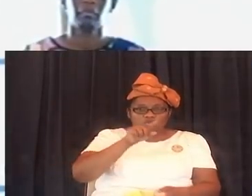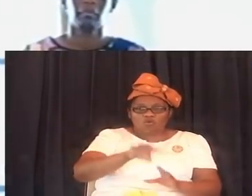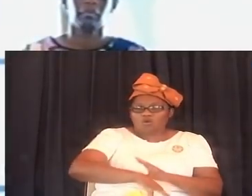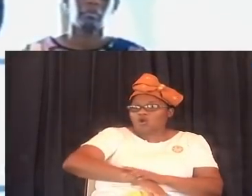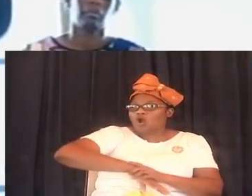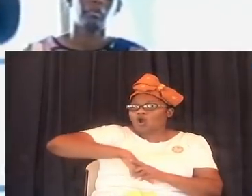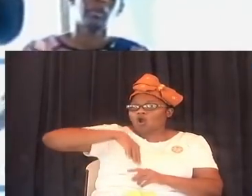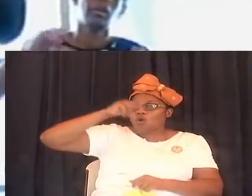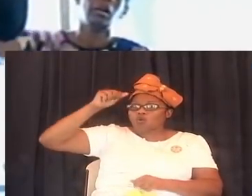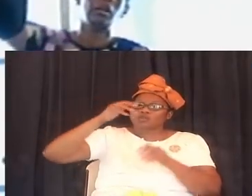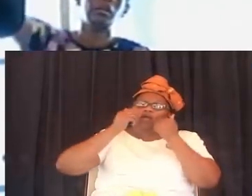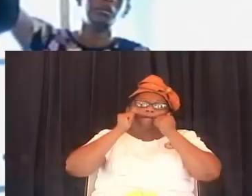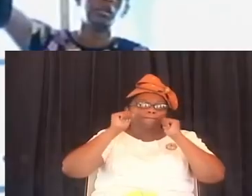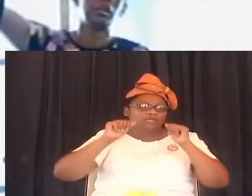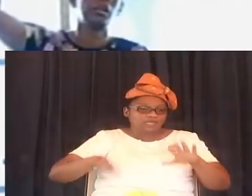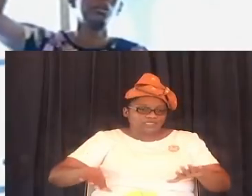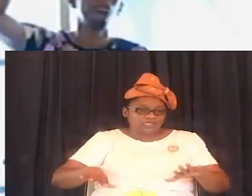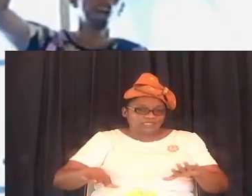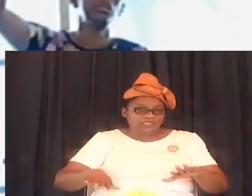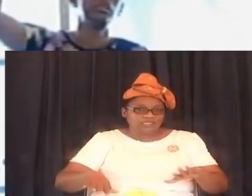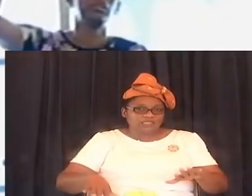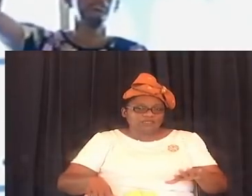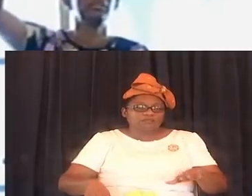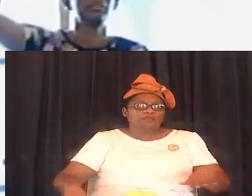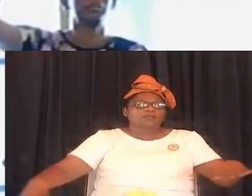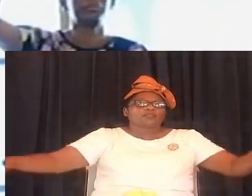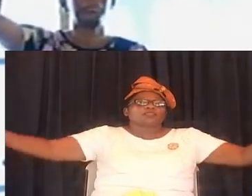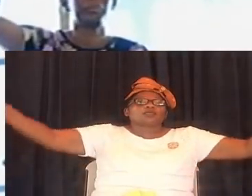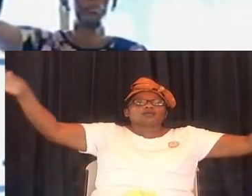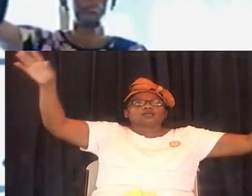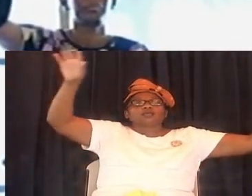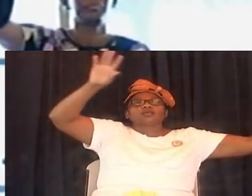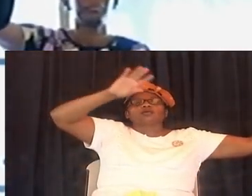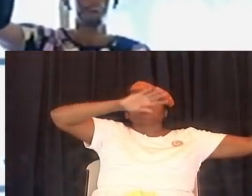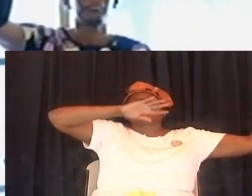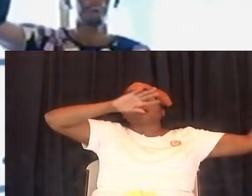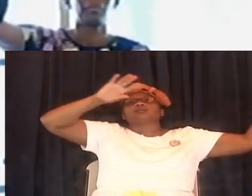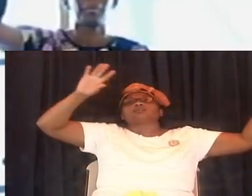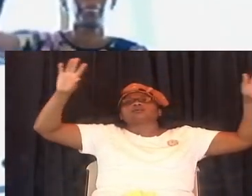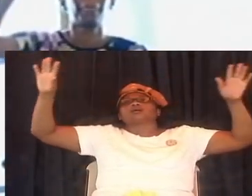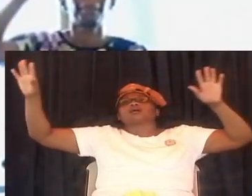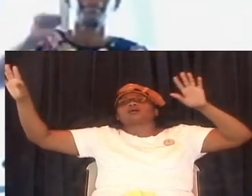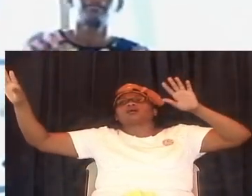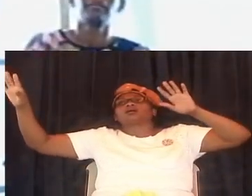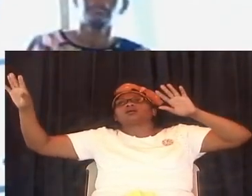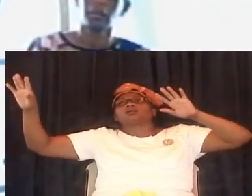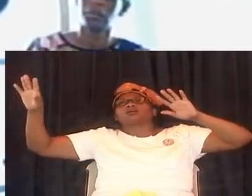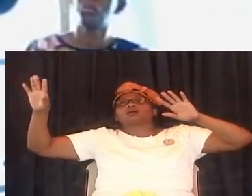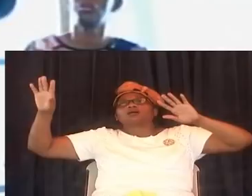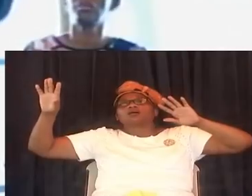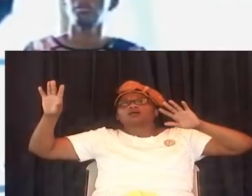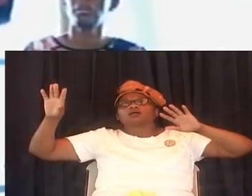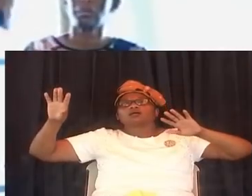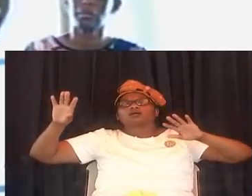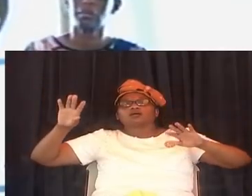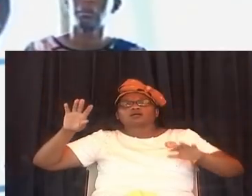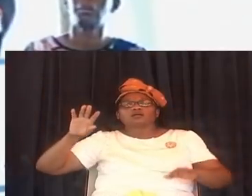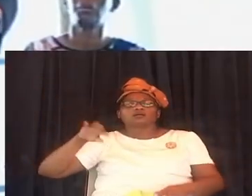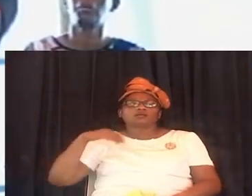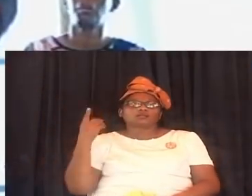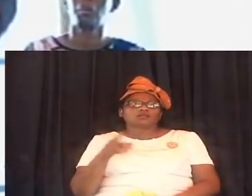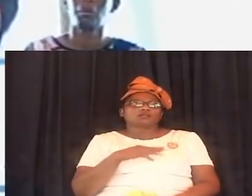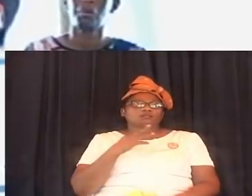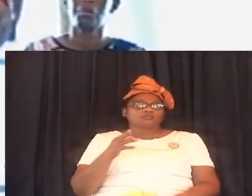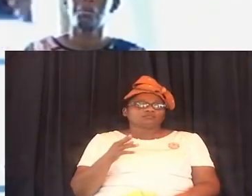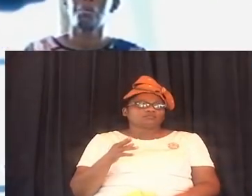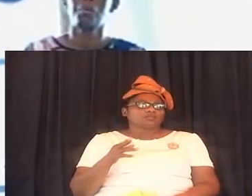Lord again, somebody. Amen, amen, amen. We'll be interjecting in a small part of our service